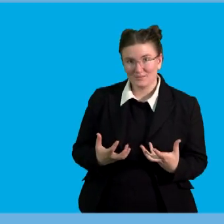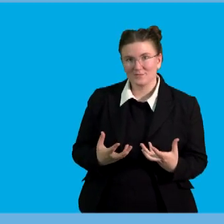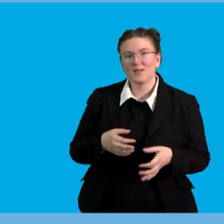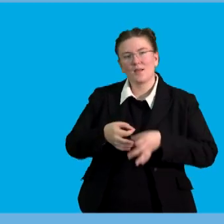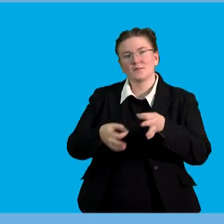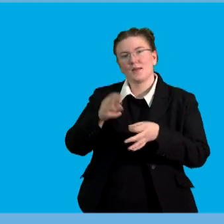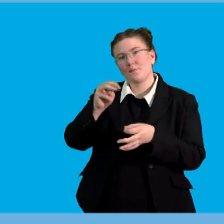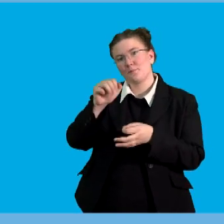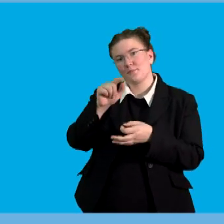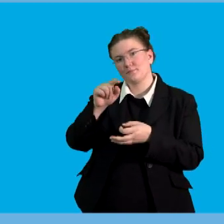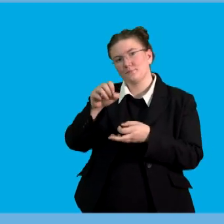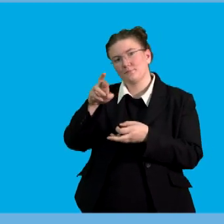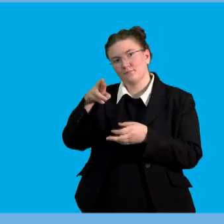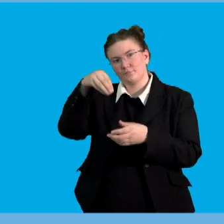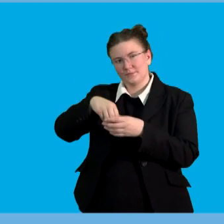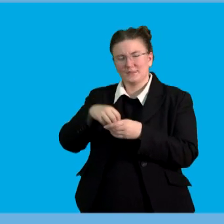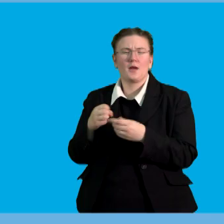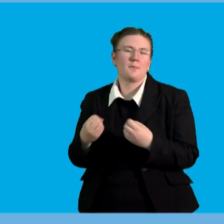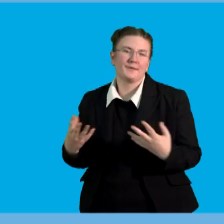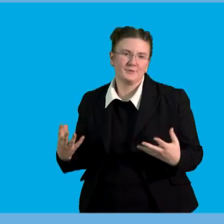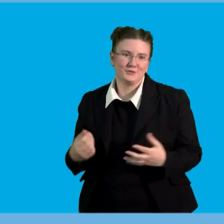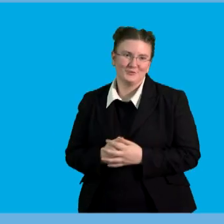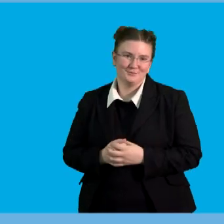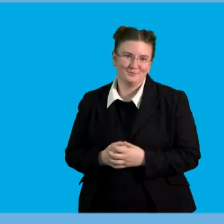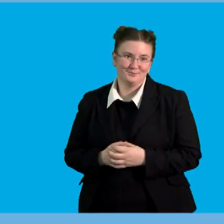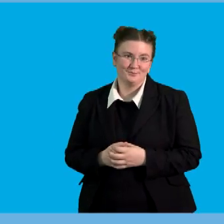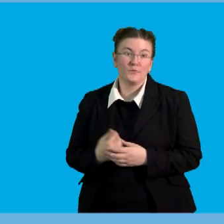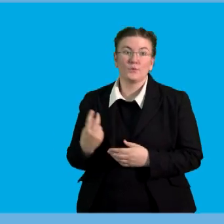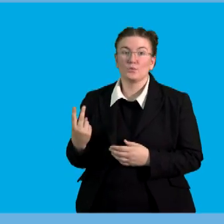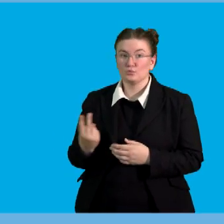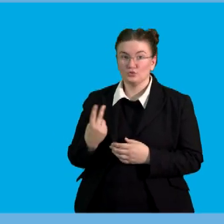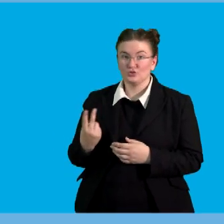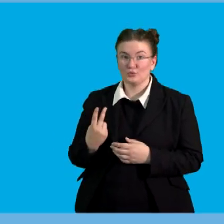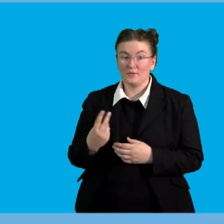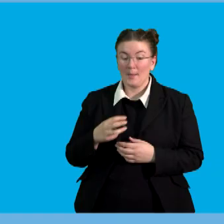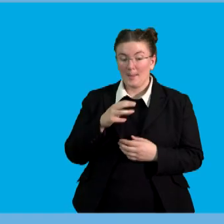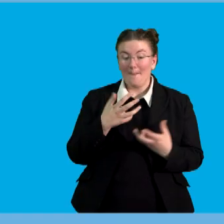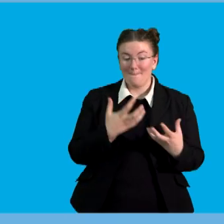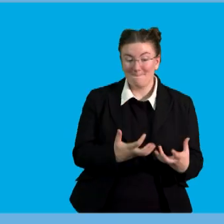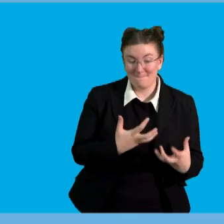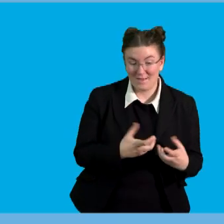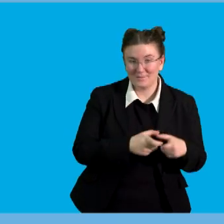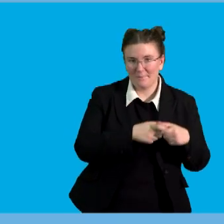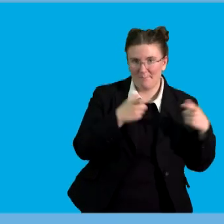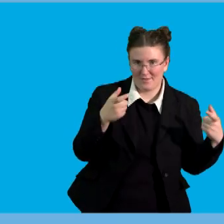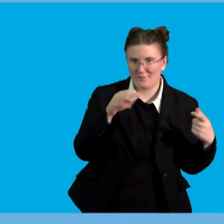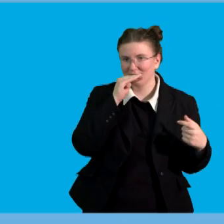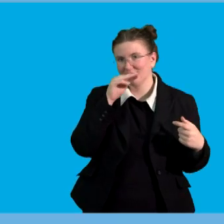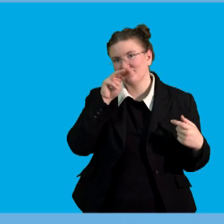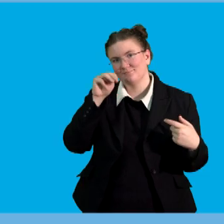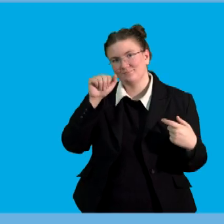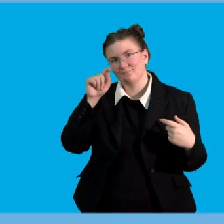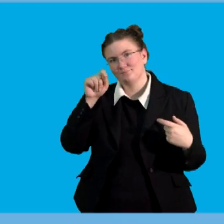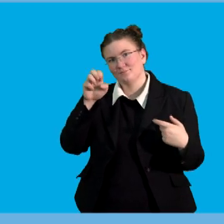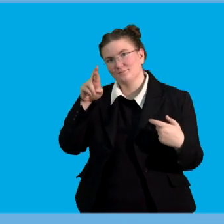of a substance tells us how much matter it consists of. And then also, the greater the mass of an object, the